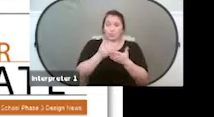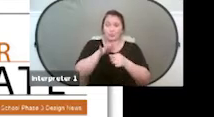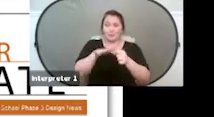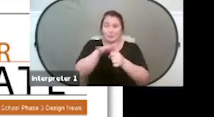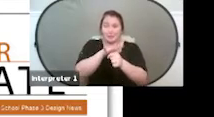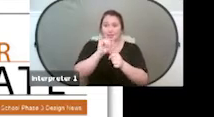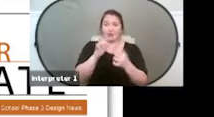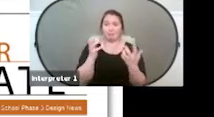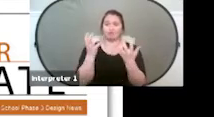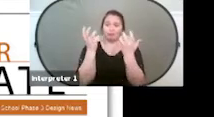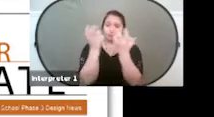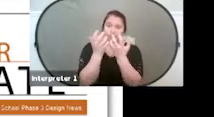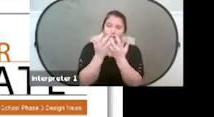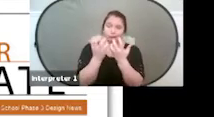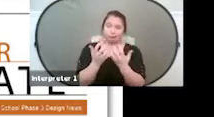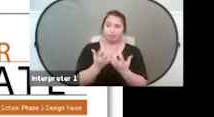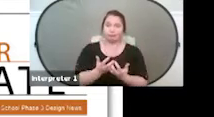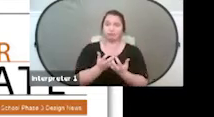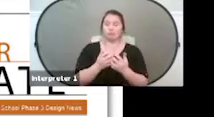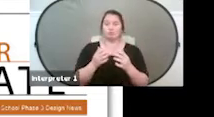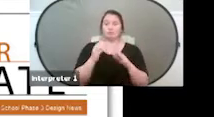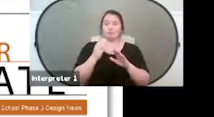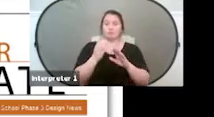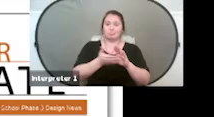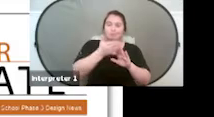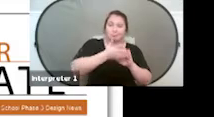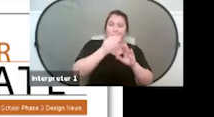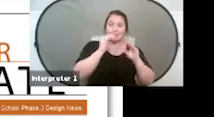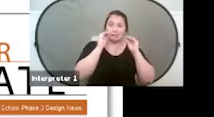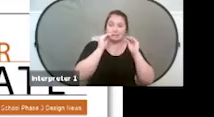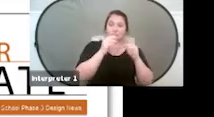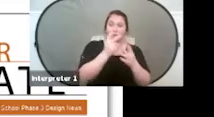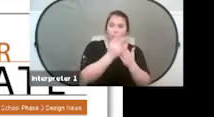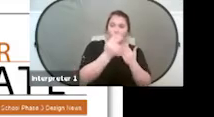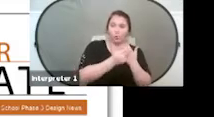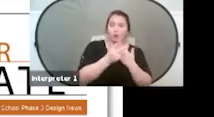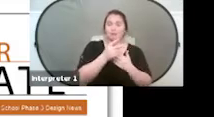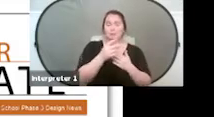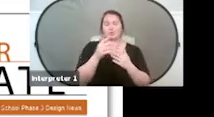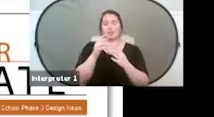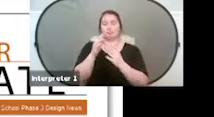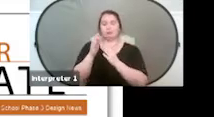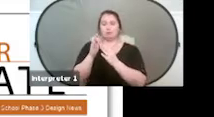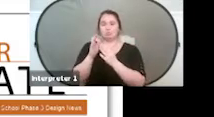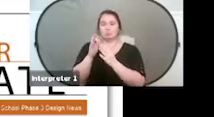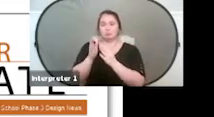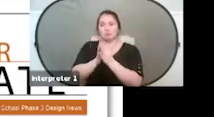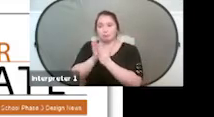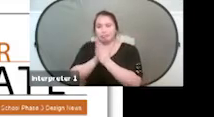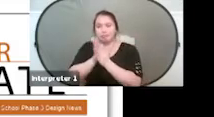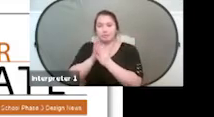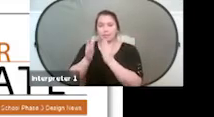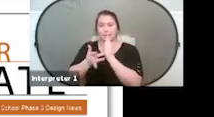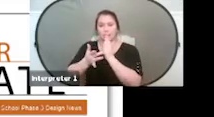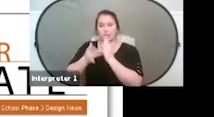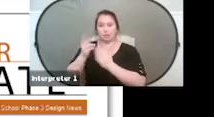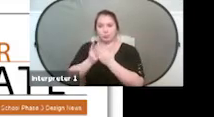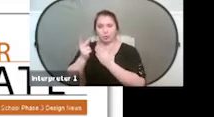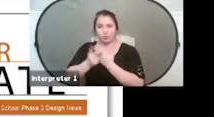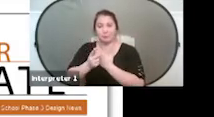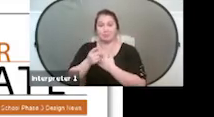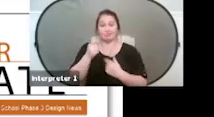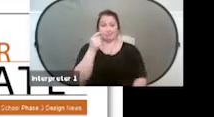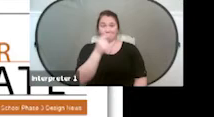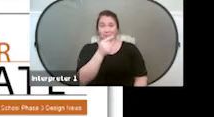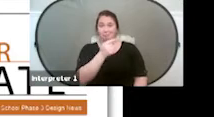accommodated innovative teaching programs and career and technology programs they had going on. This project is different